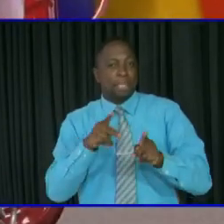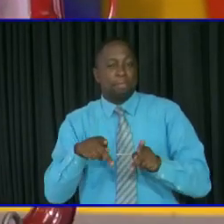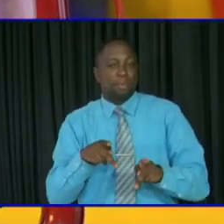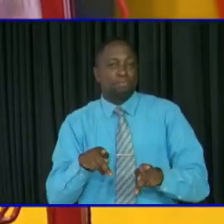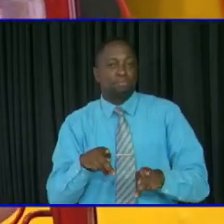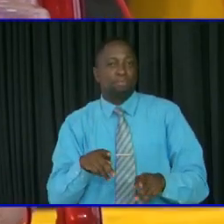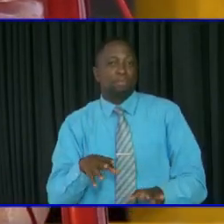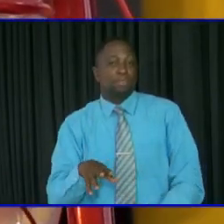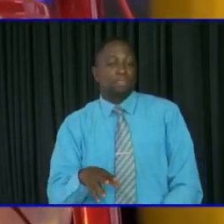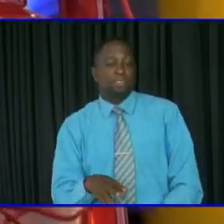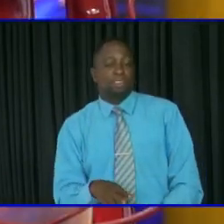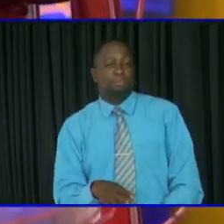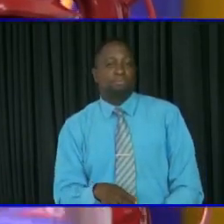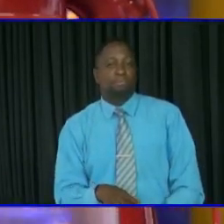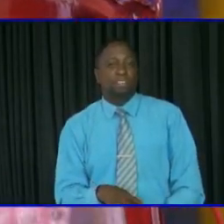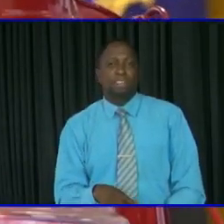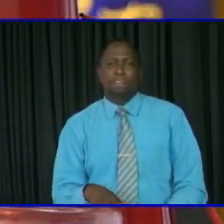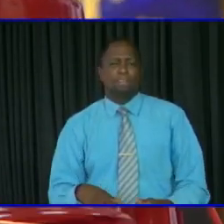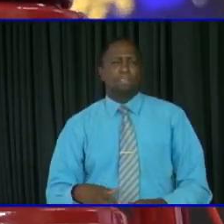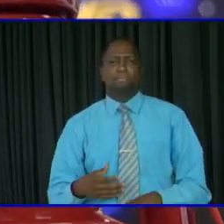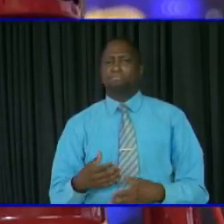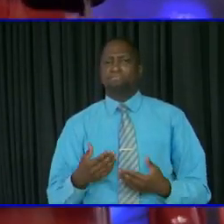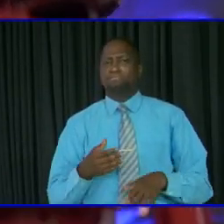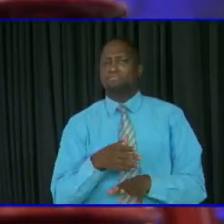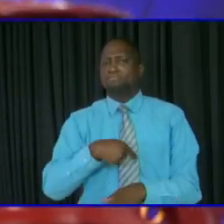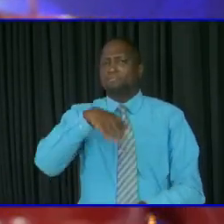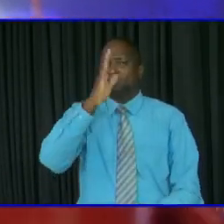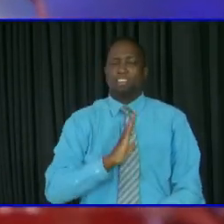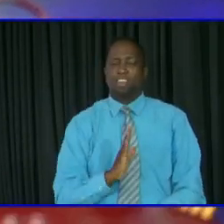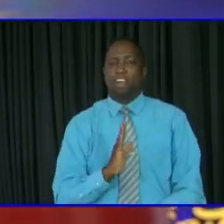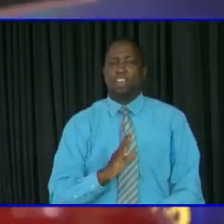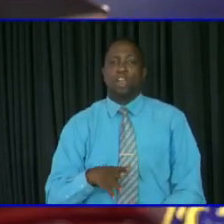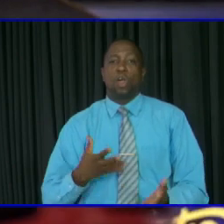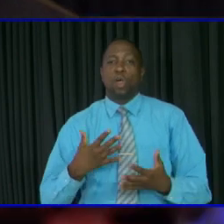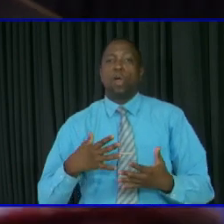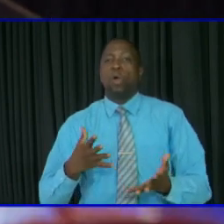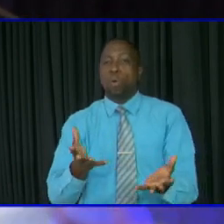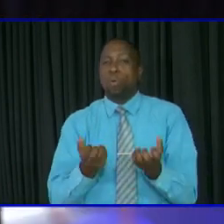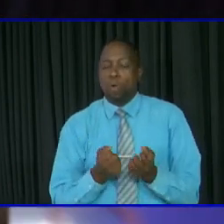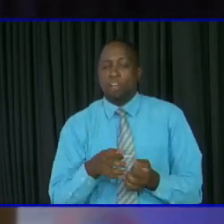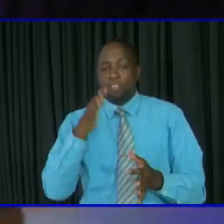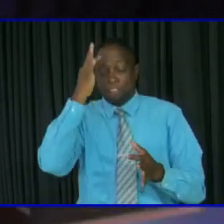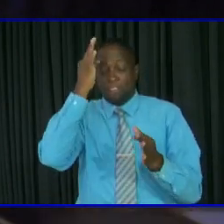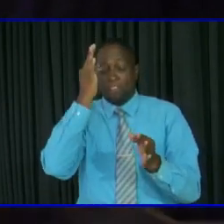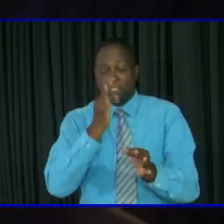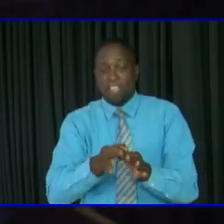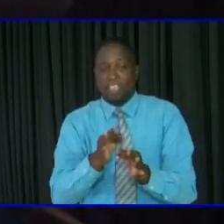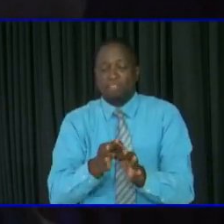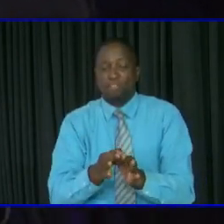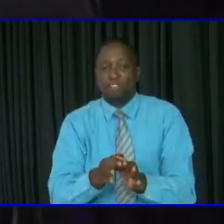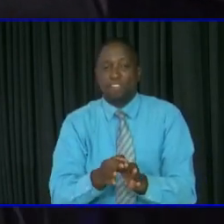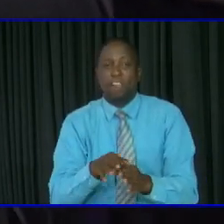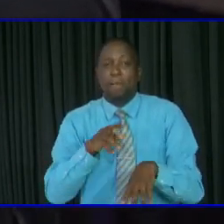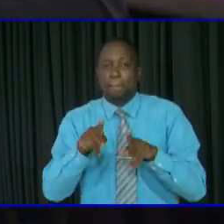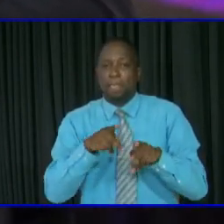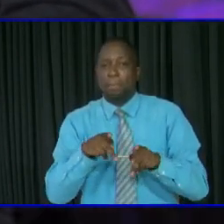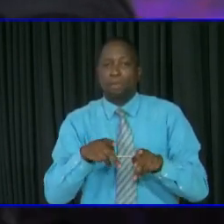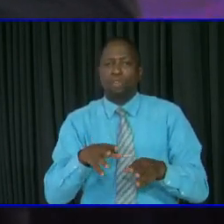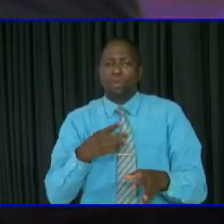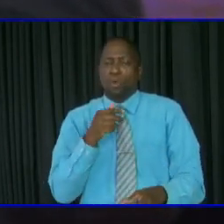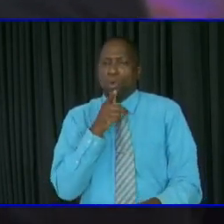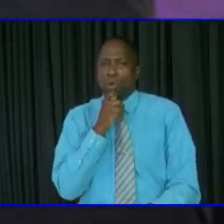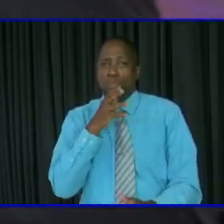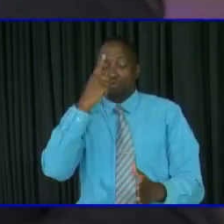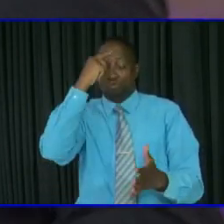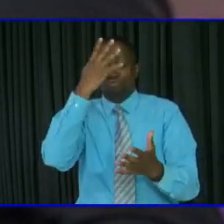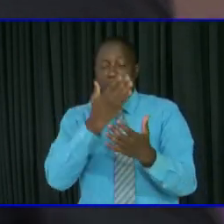coward virgin? God doesn't want to have a coward virgin. He wants a faithful virgin, one who will trust him in